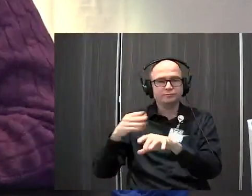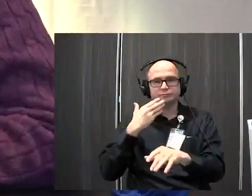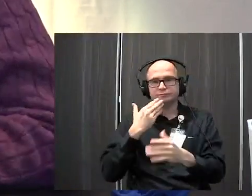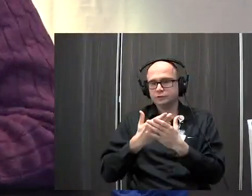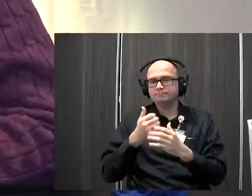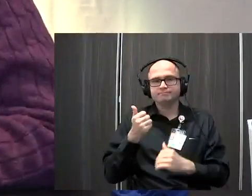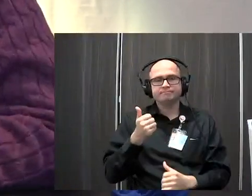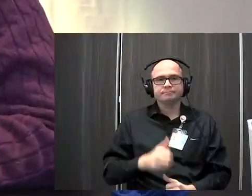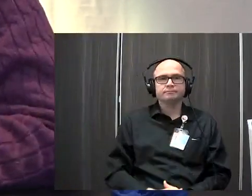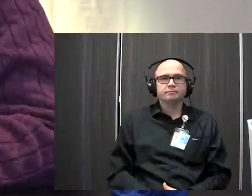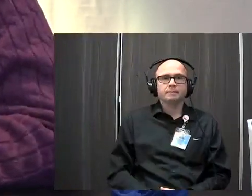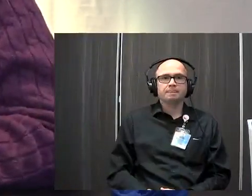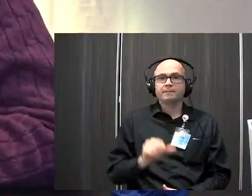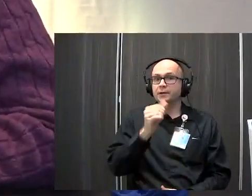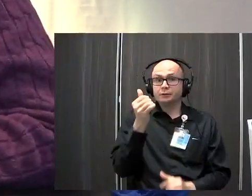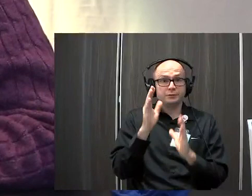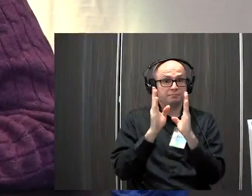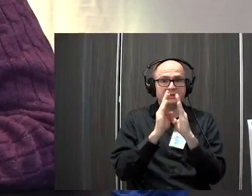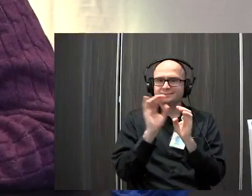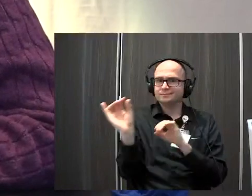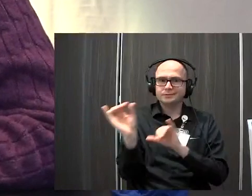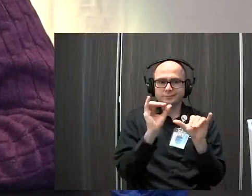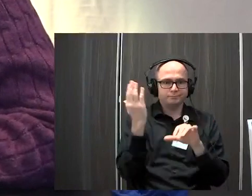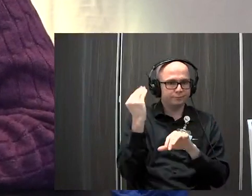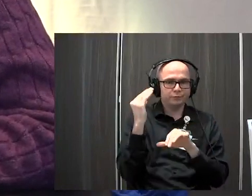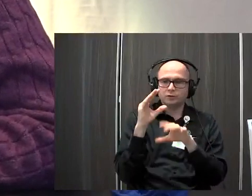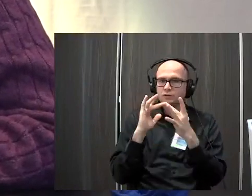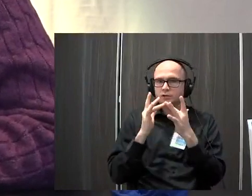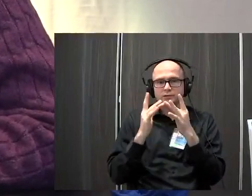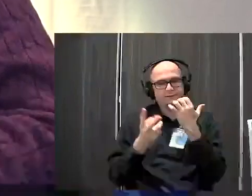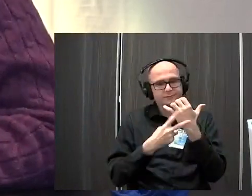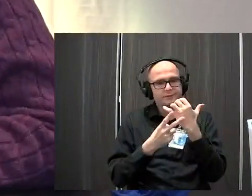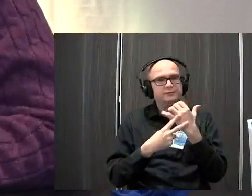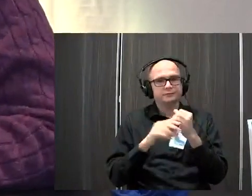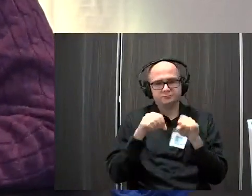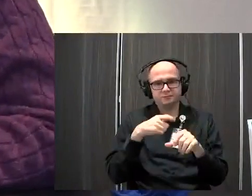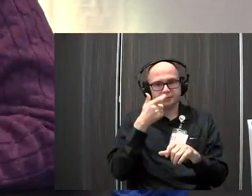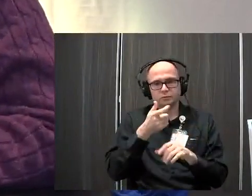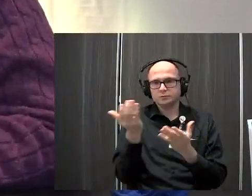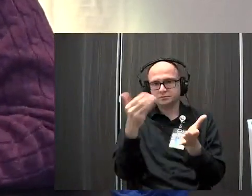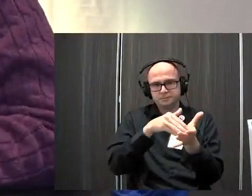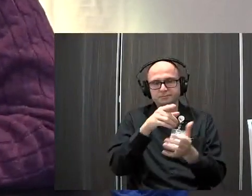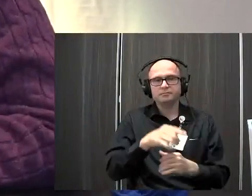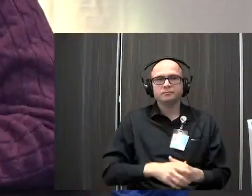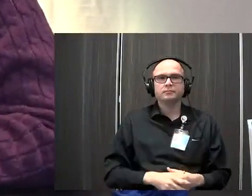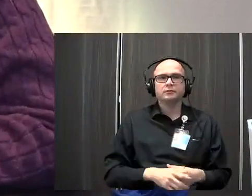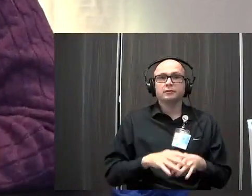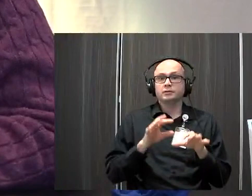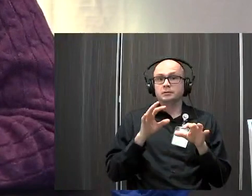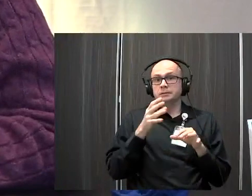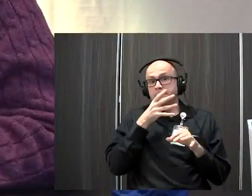too. So just as our other conferences, we will have this online and archived. And I Right. think as a family member, you're probably going to